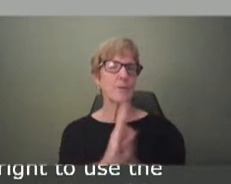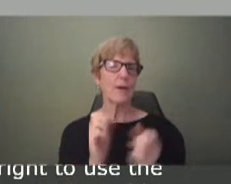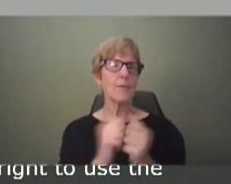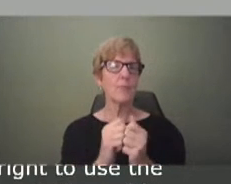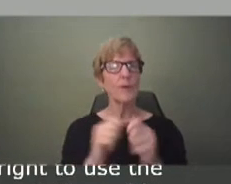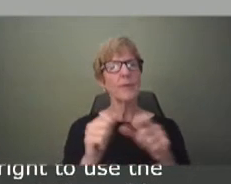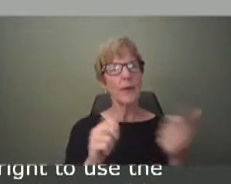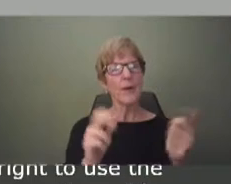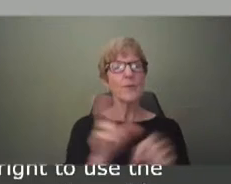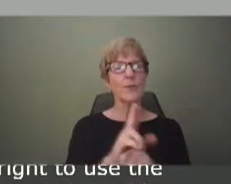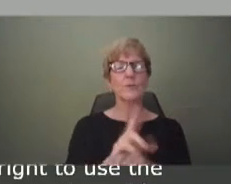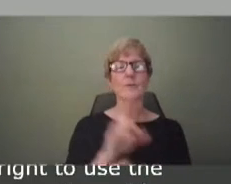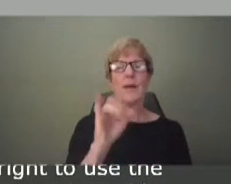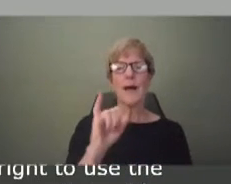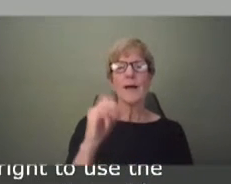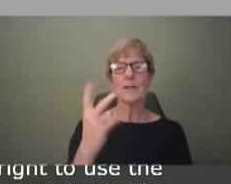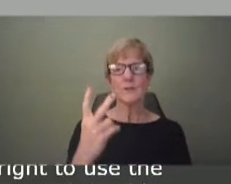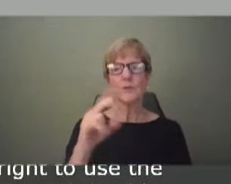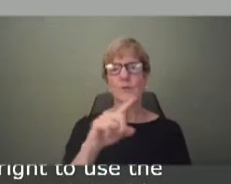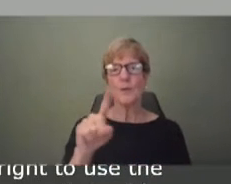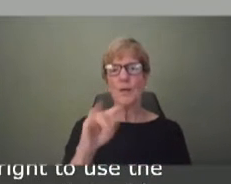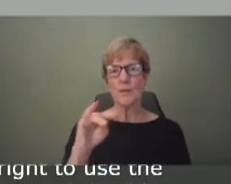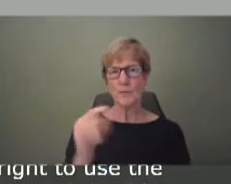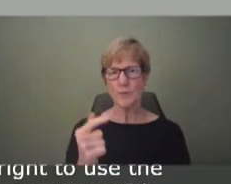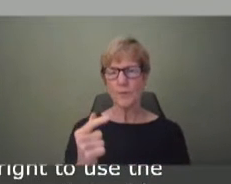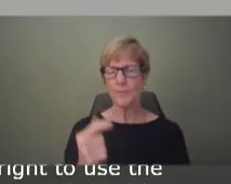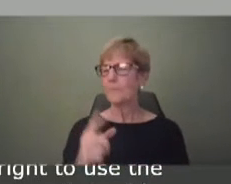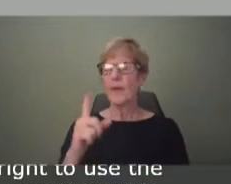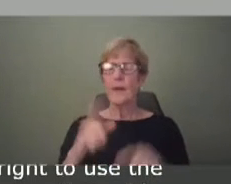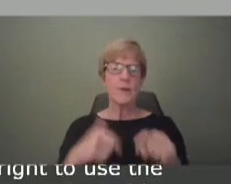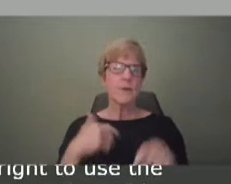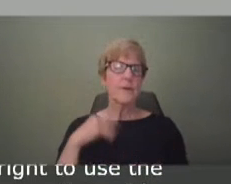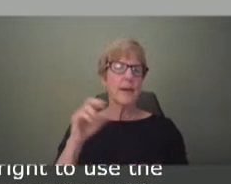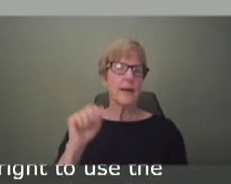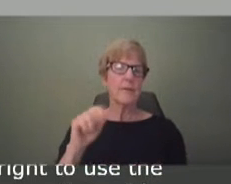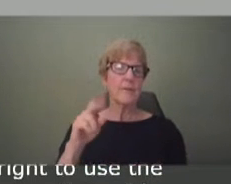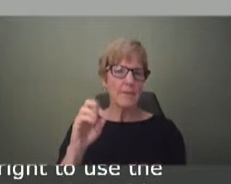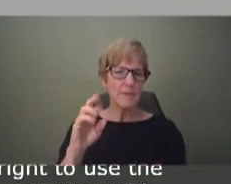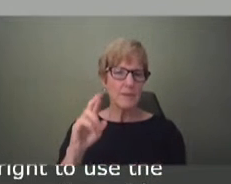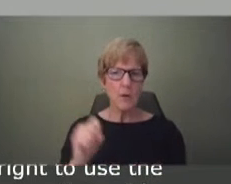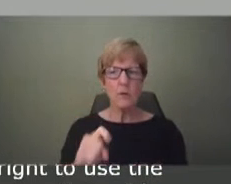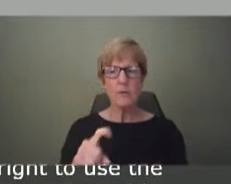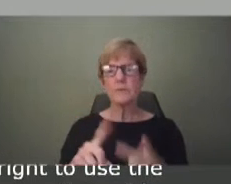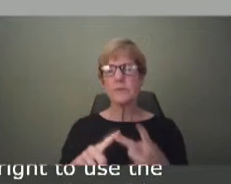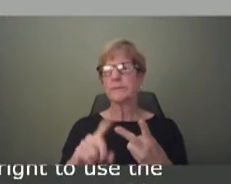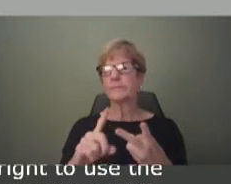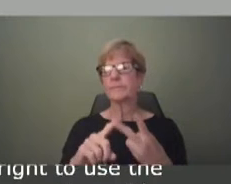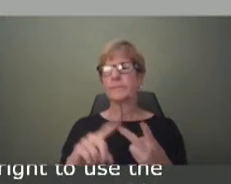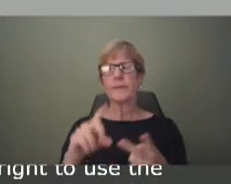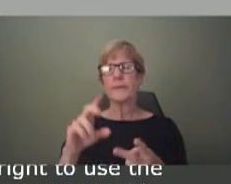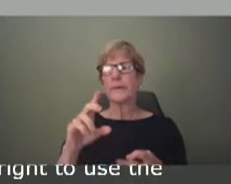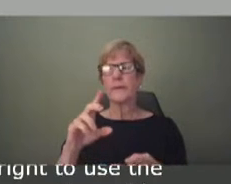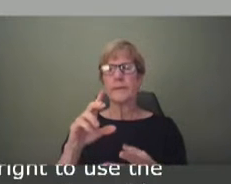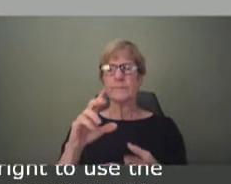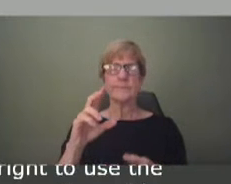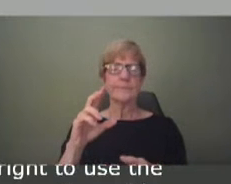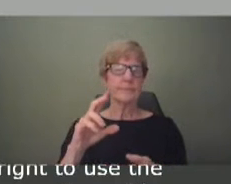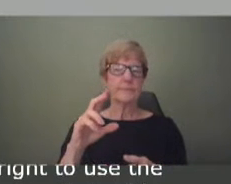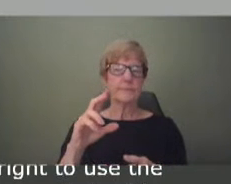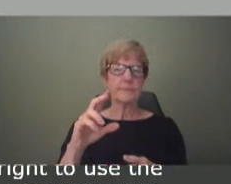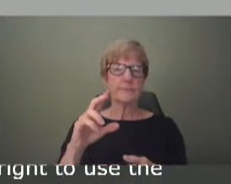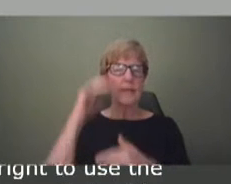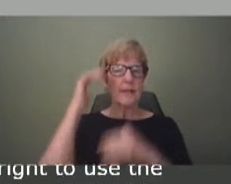the I2 zoning District it would prohibit things like abatar adult care centers agricultural Industries adult establishments